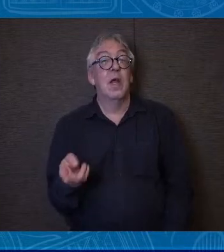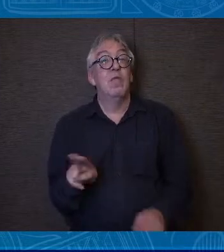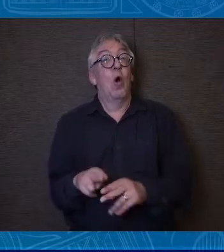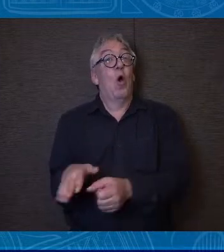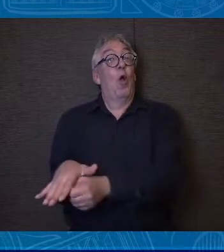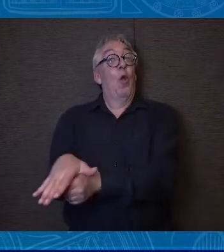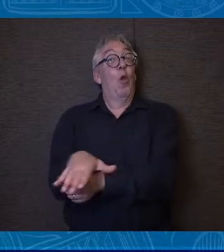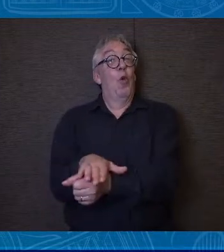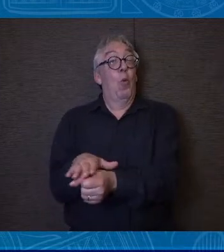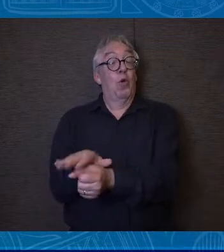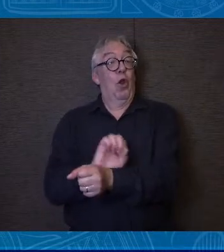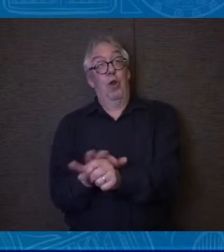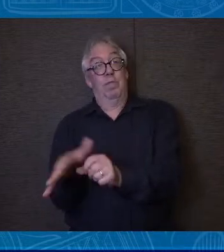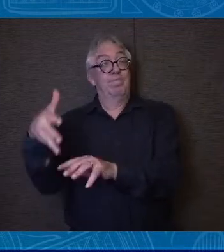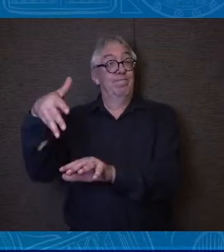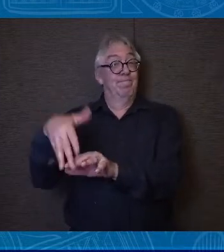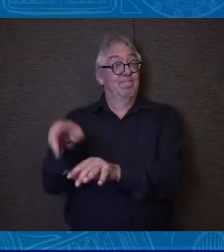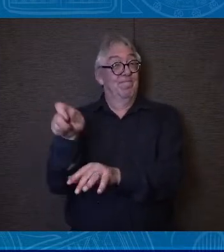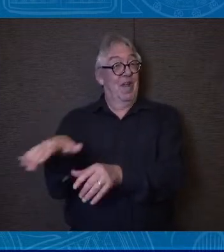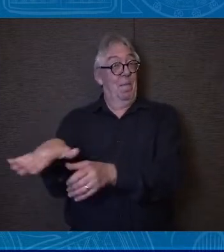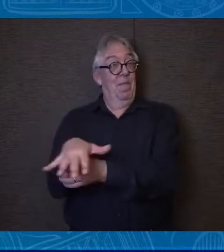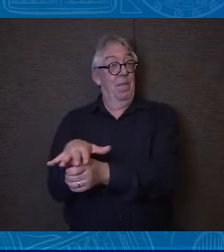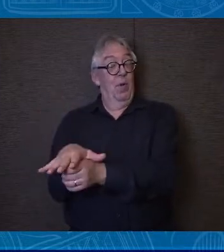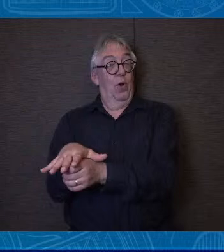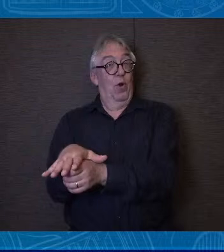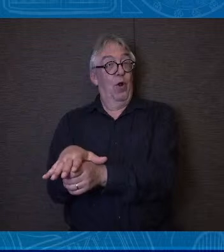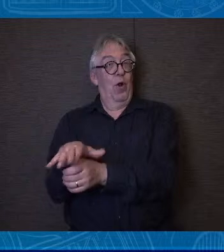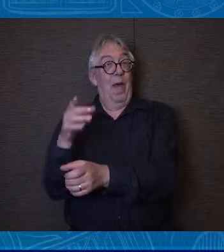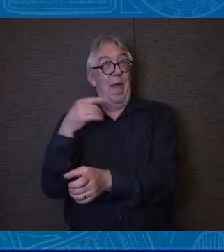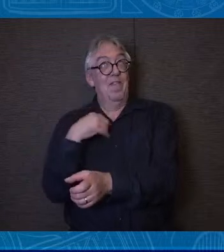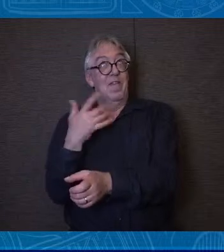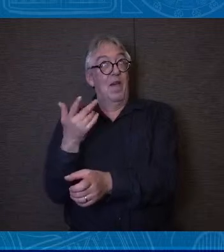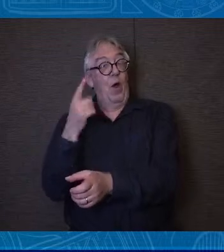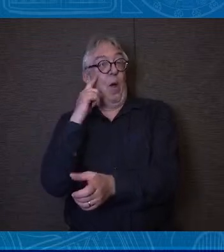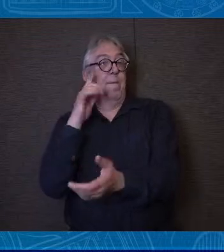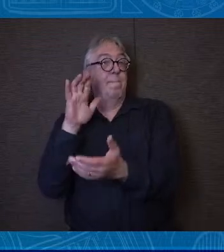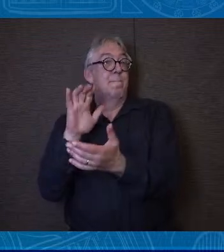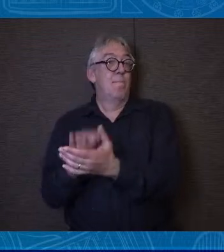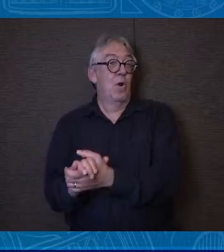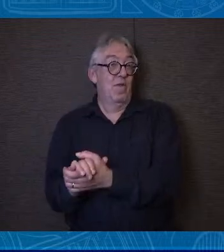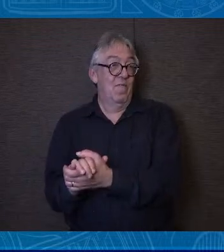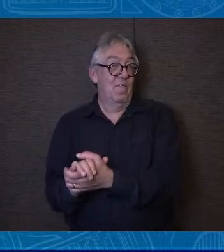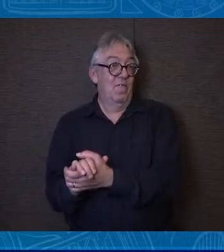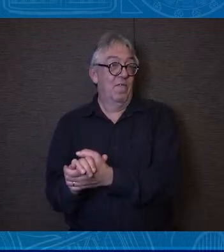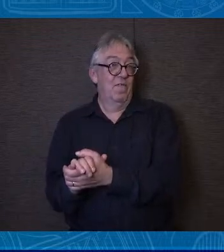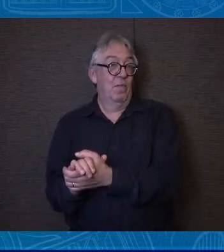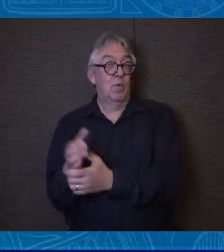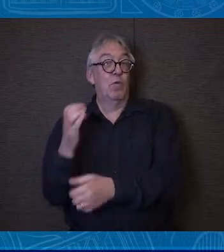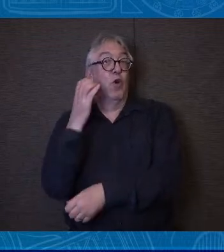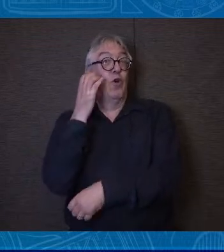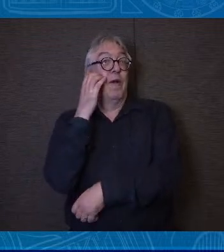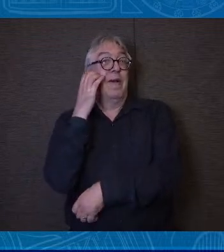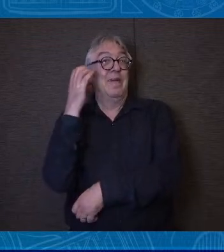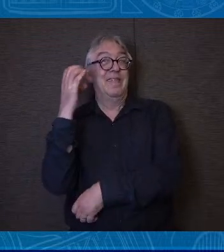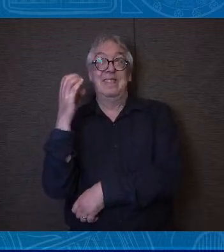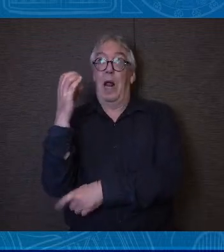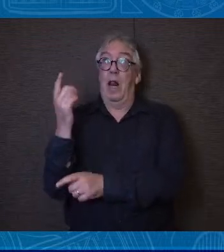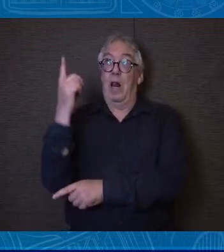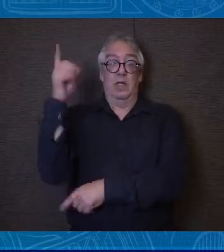indigenous people have some cultural beliefs about the presence of your cell site tower.